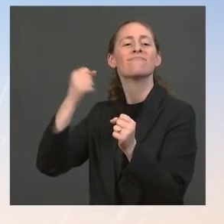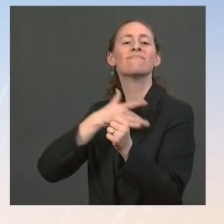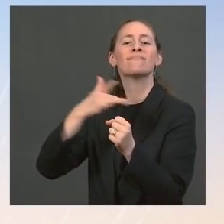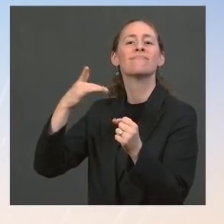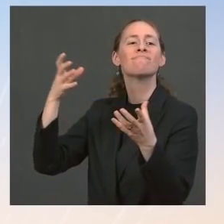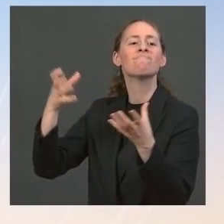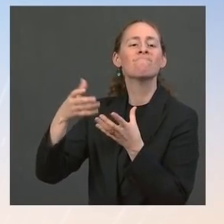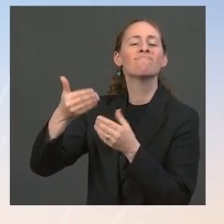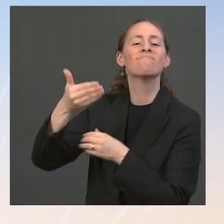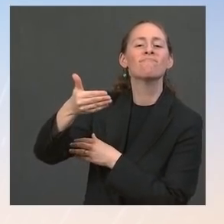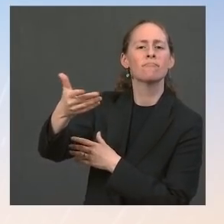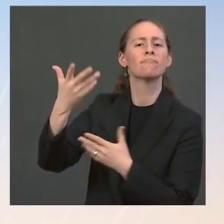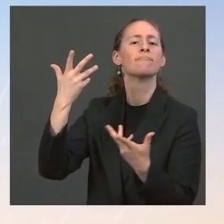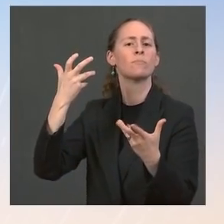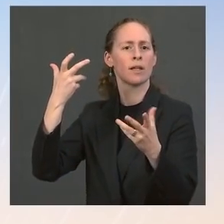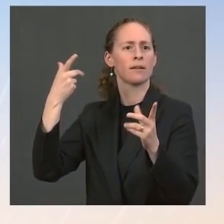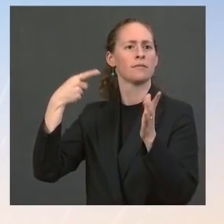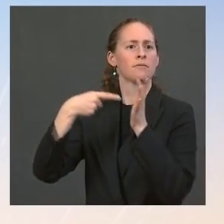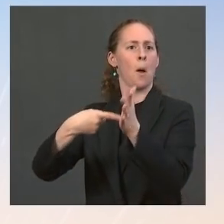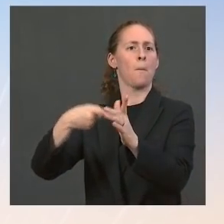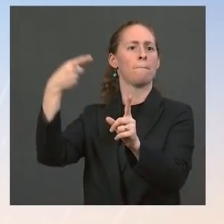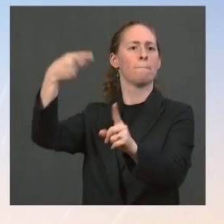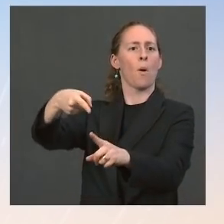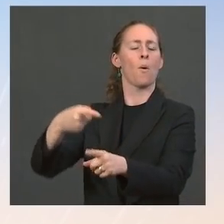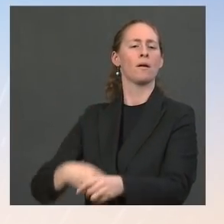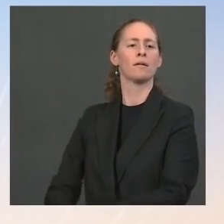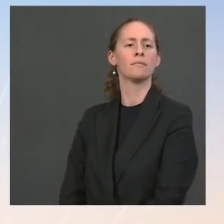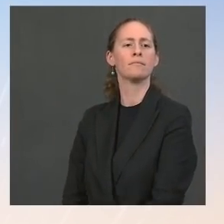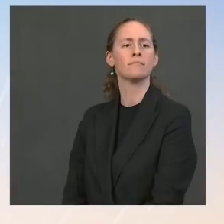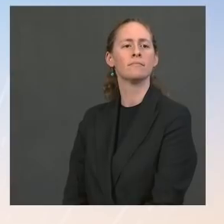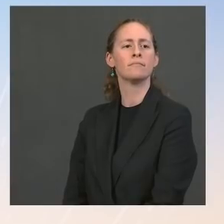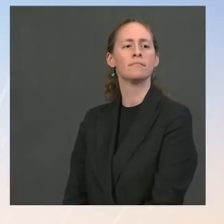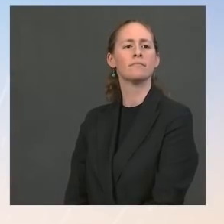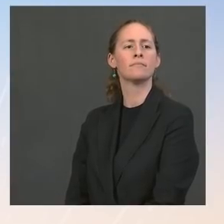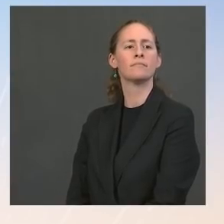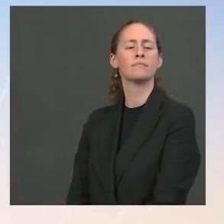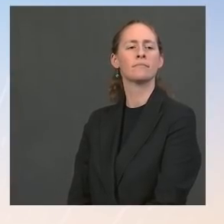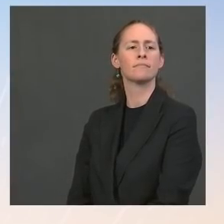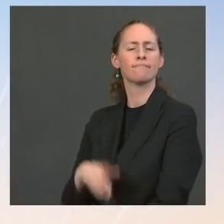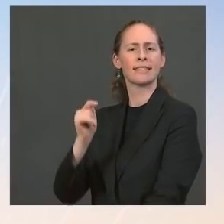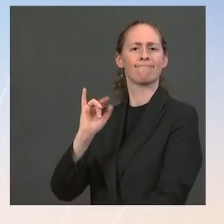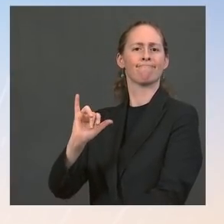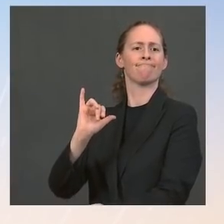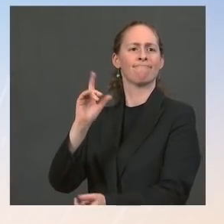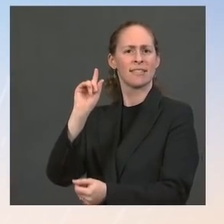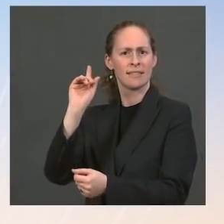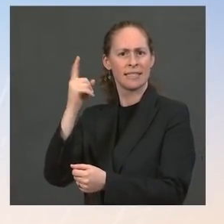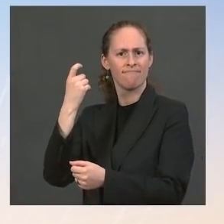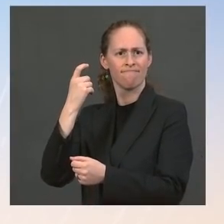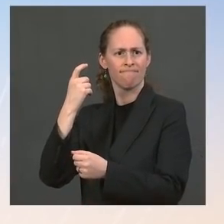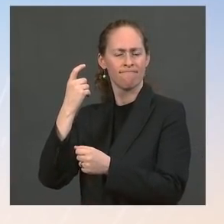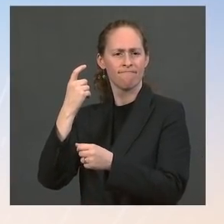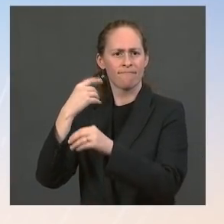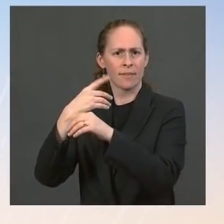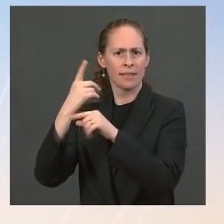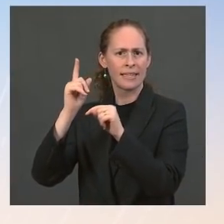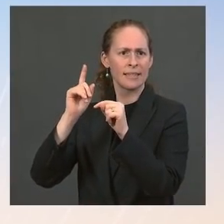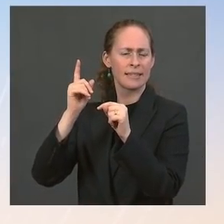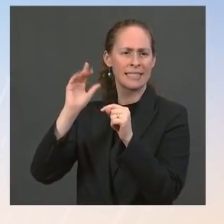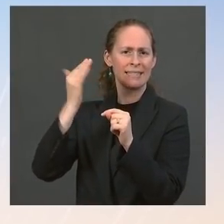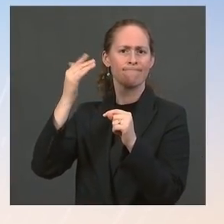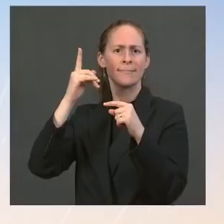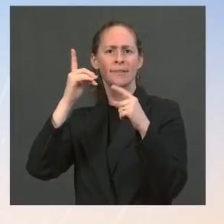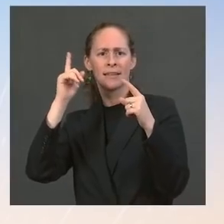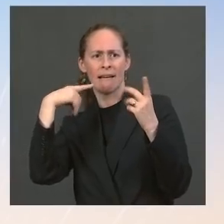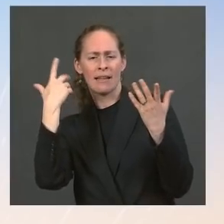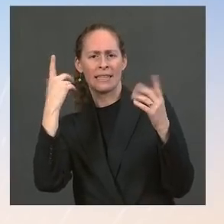the FaceTime doesn't work? I mean, you referred to Leader McConnell and the Republican Party not willing to raise the debt limit. He's had